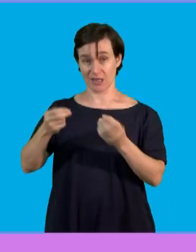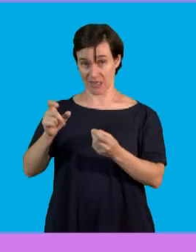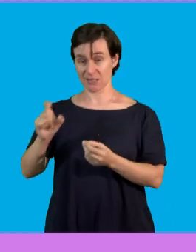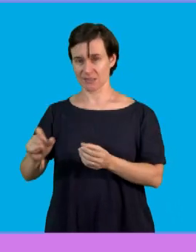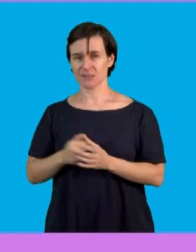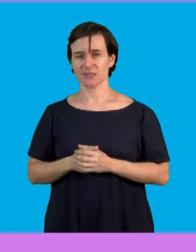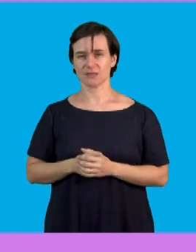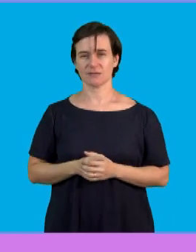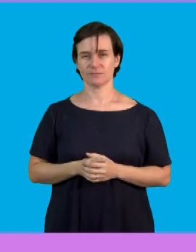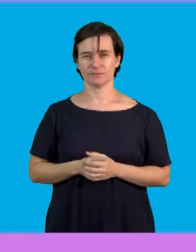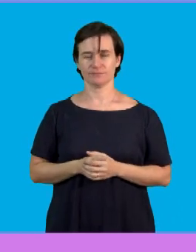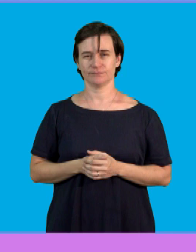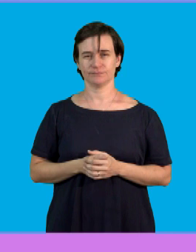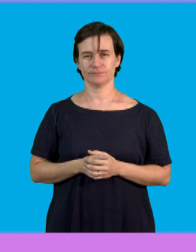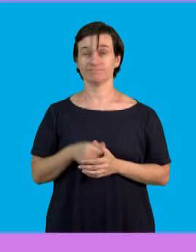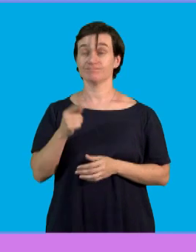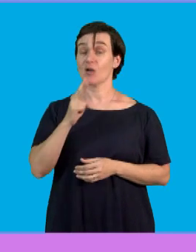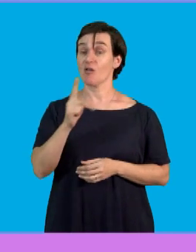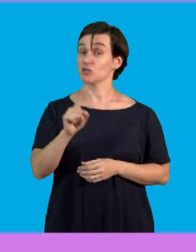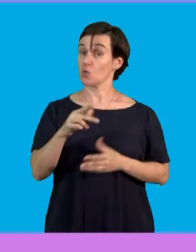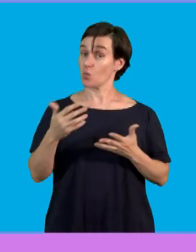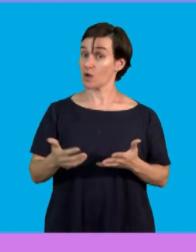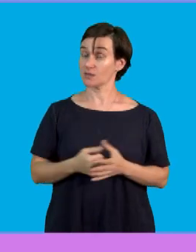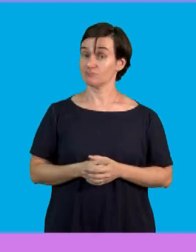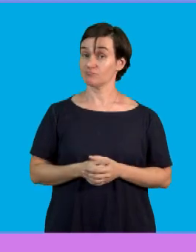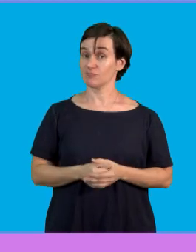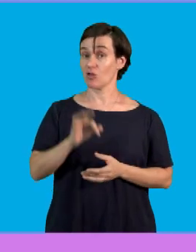15,761 rand 80 cent, and your answer will be